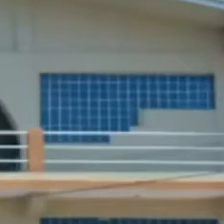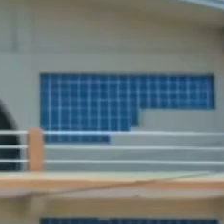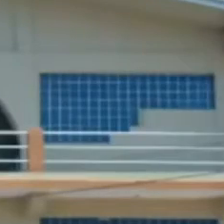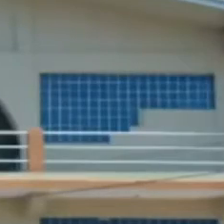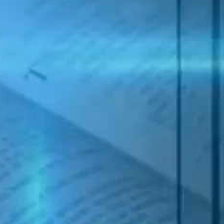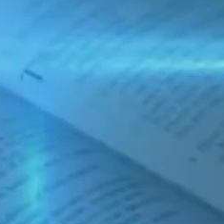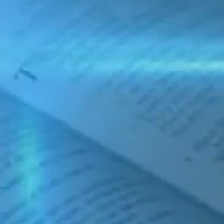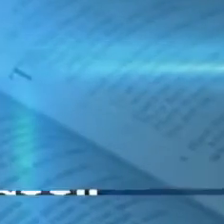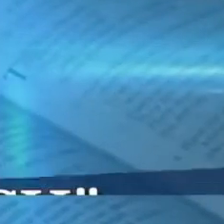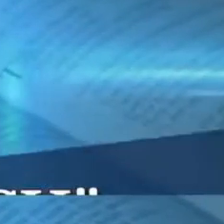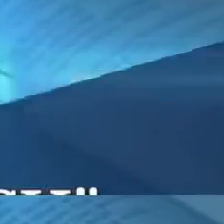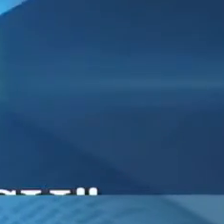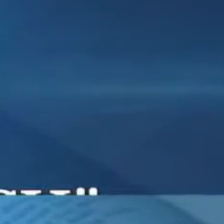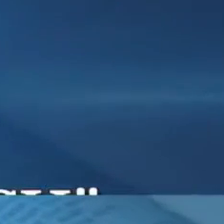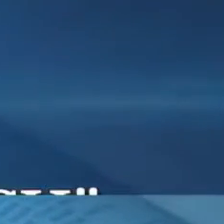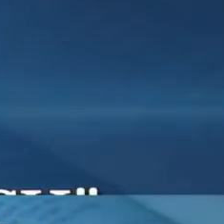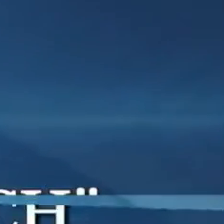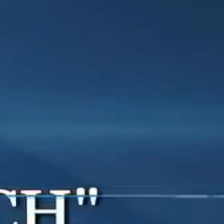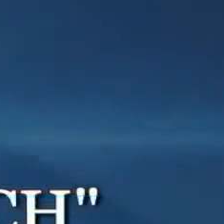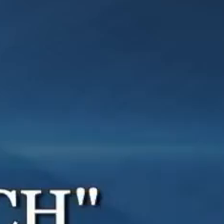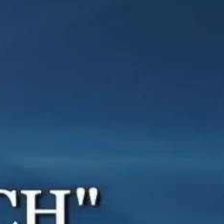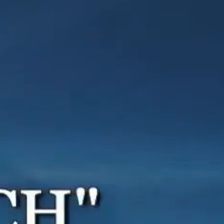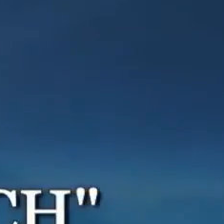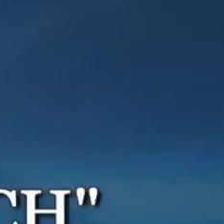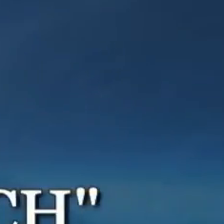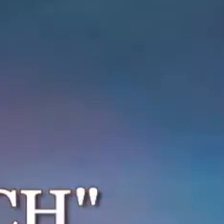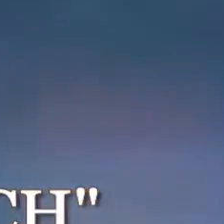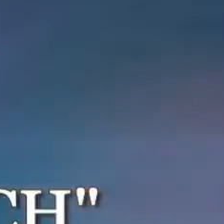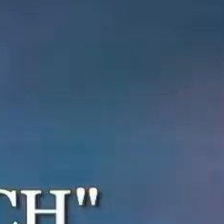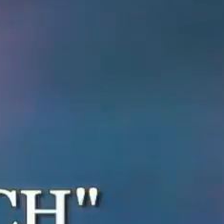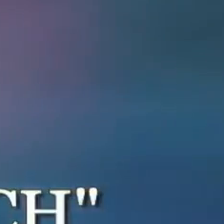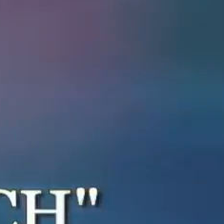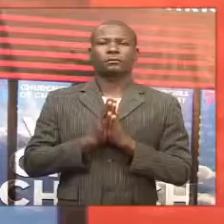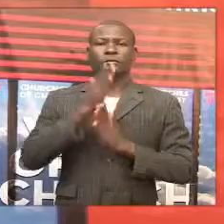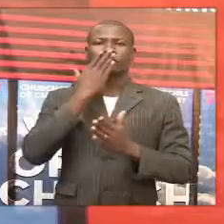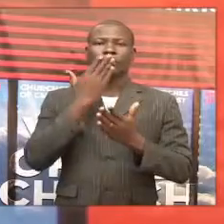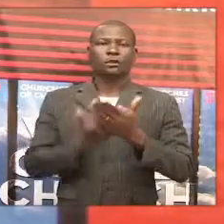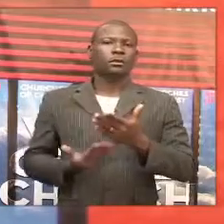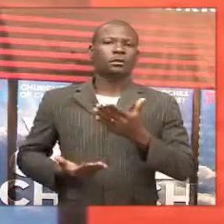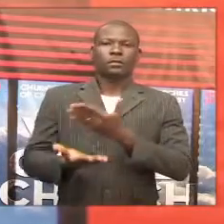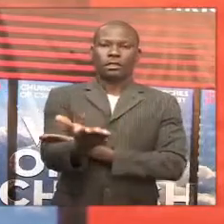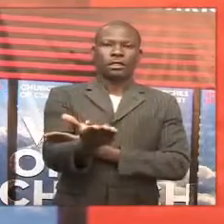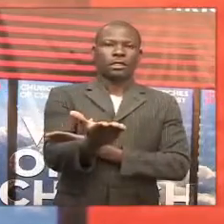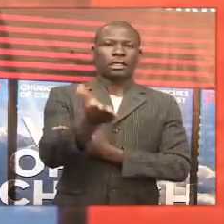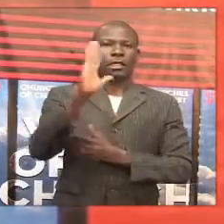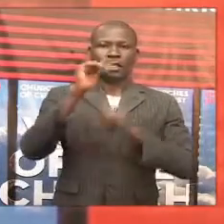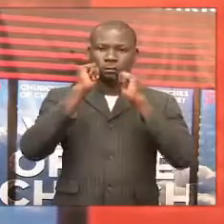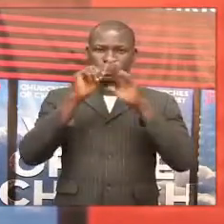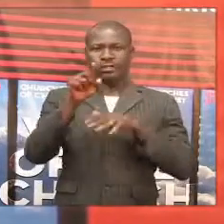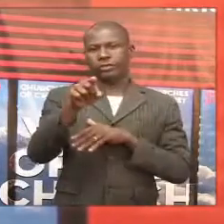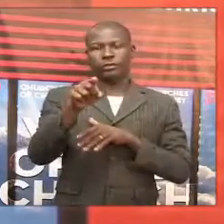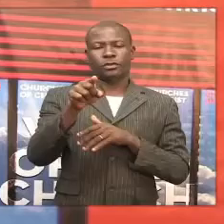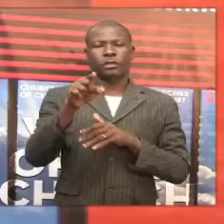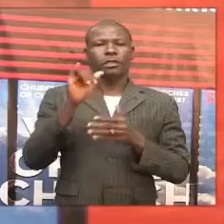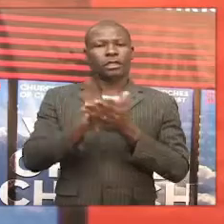great might. There is a God. There is a God. He is love. Good morning, Aradin Shao. Sir,